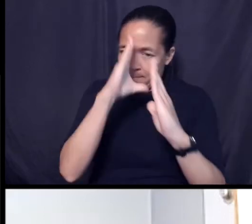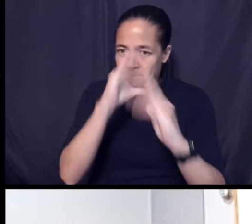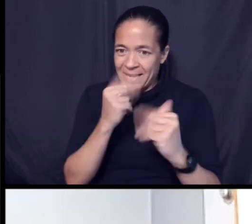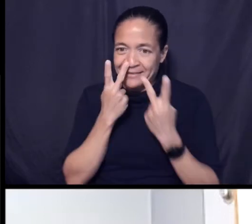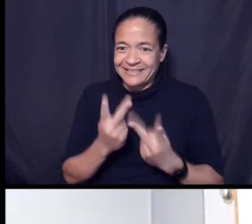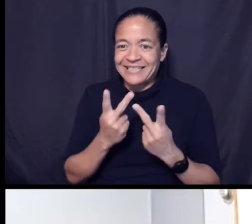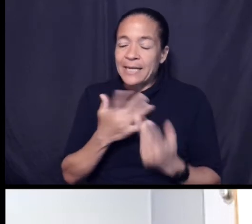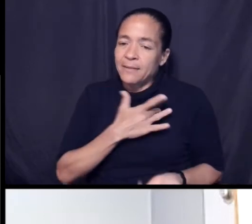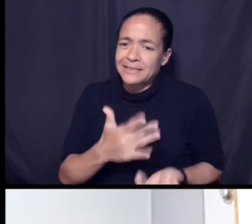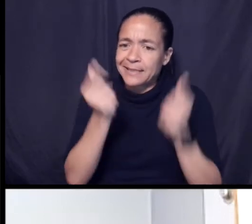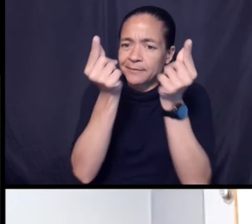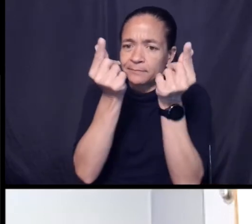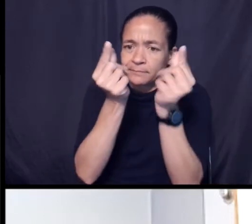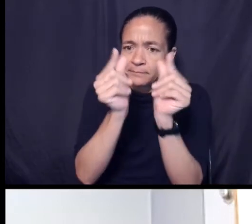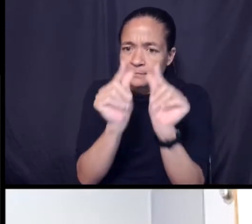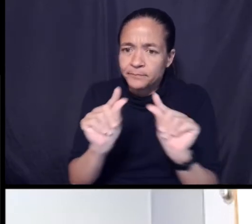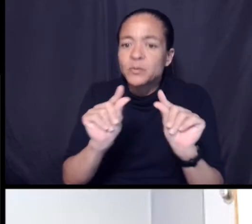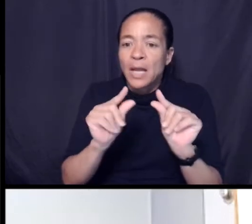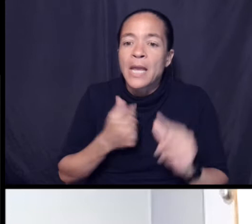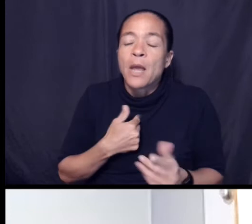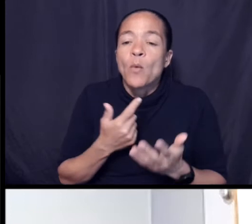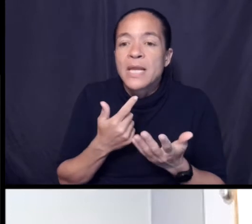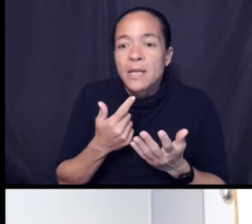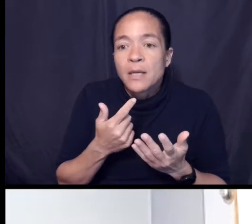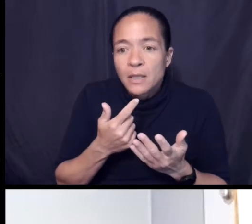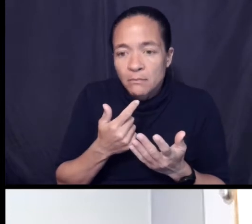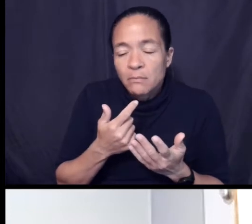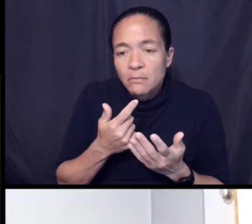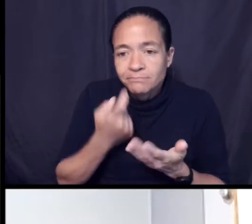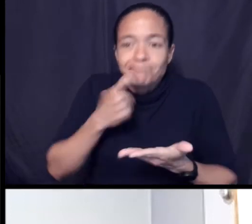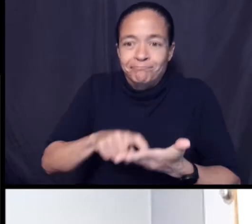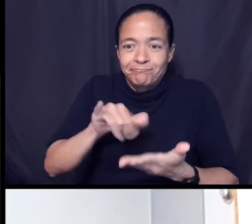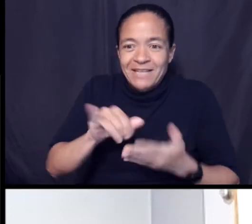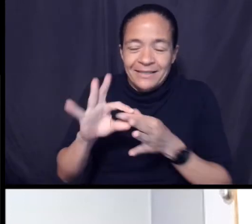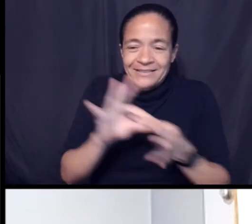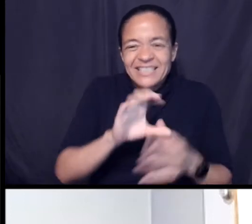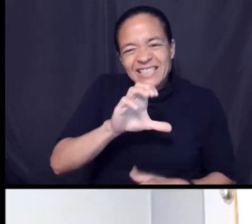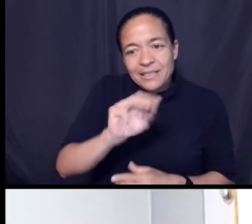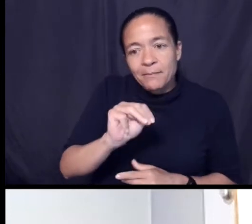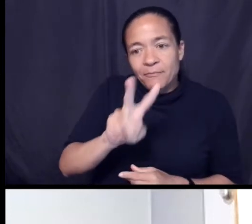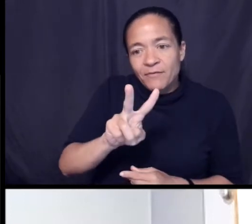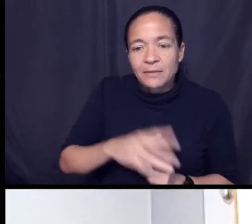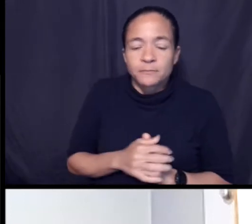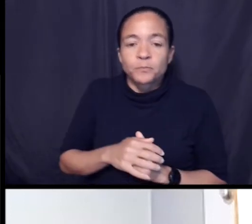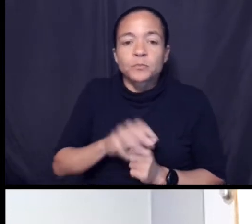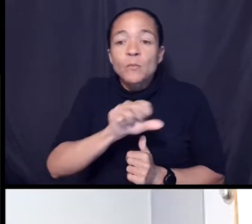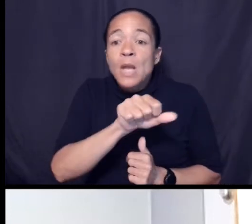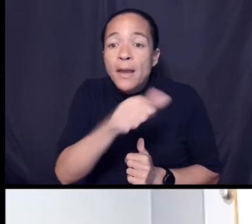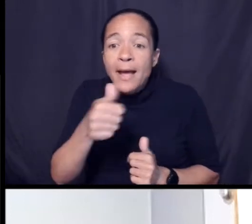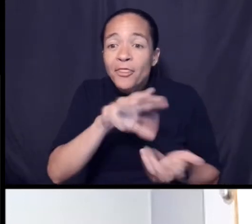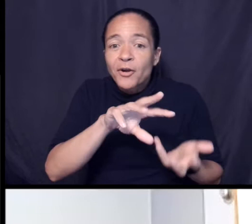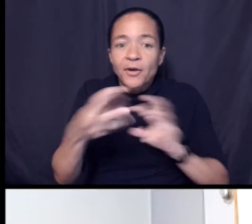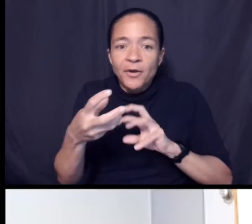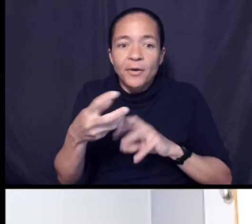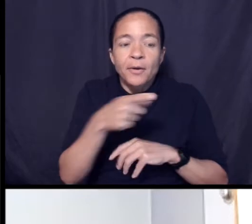is certainly something that can be seen in association with congenital CMV. Other forms of brain abnormalities in terms